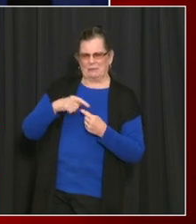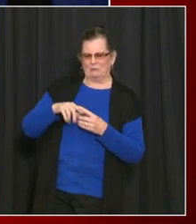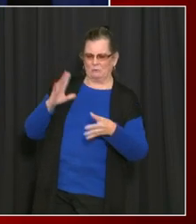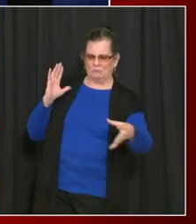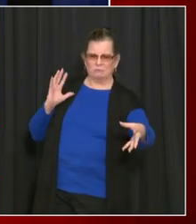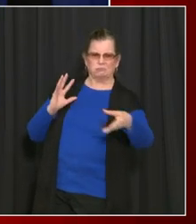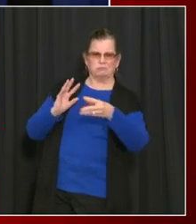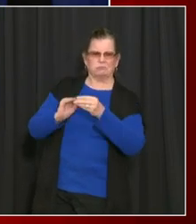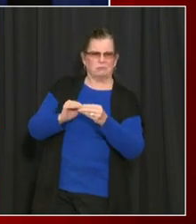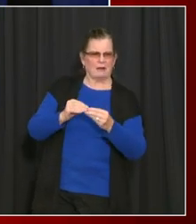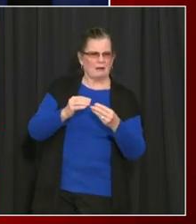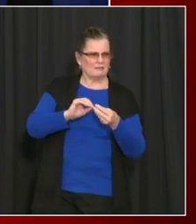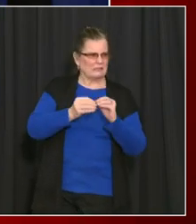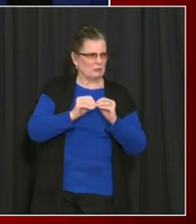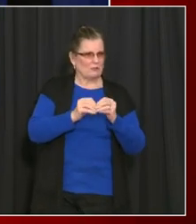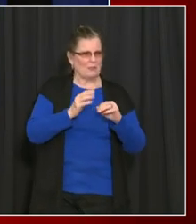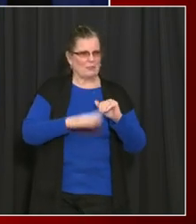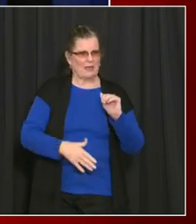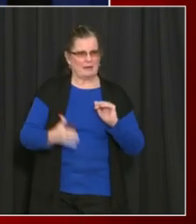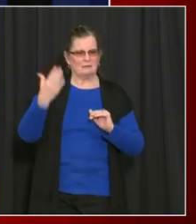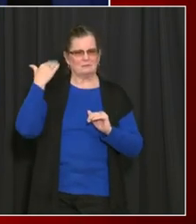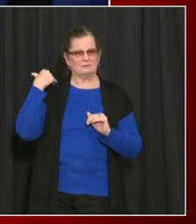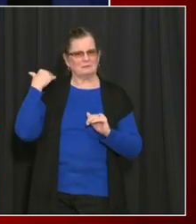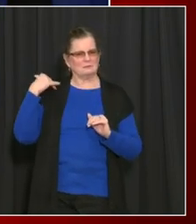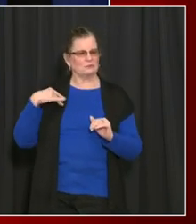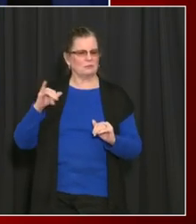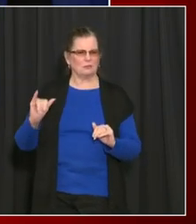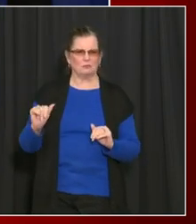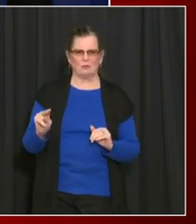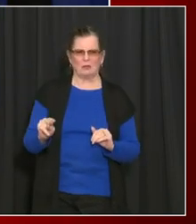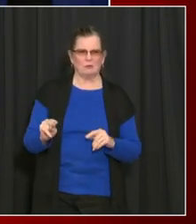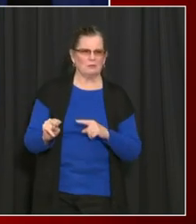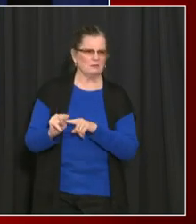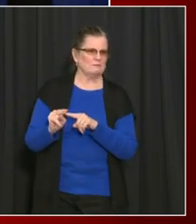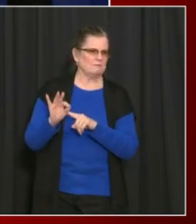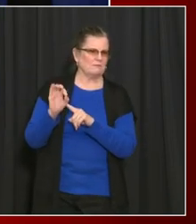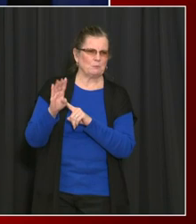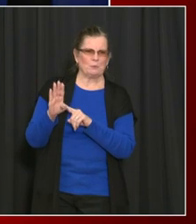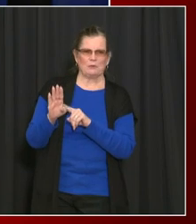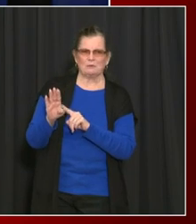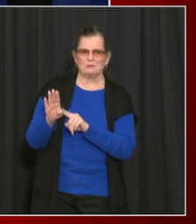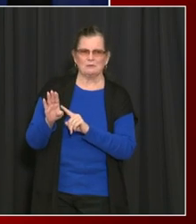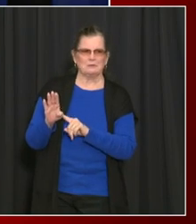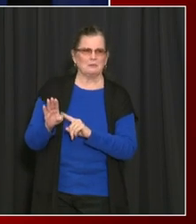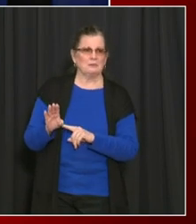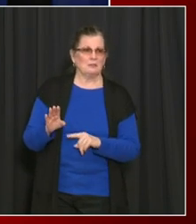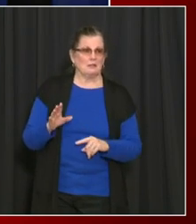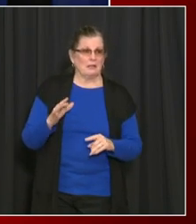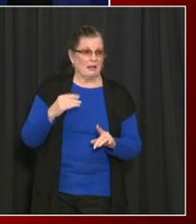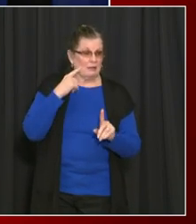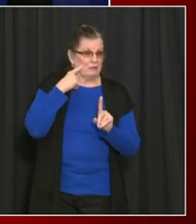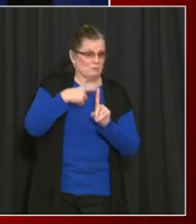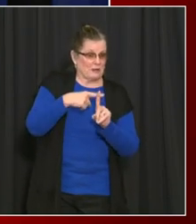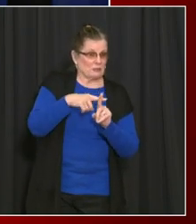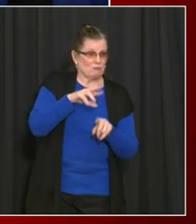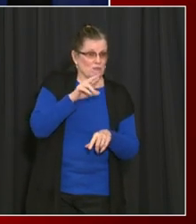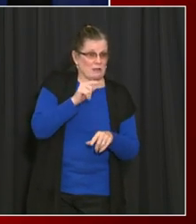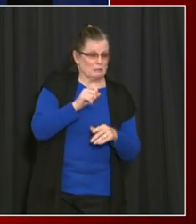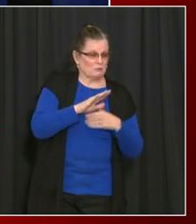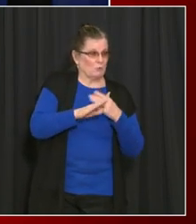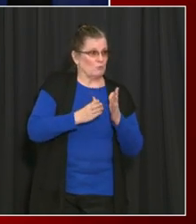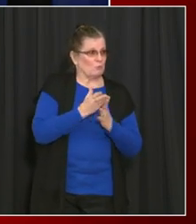much different than what we had back in January and February, of for positivity rates across the